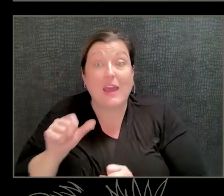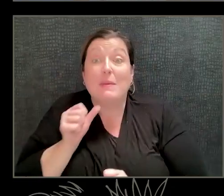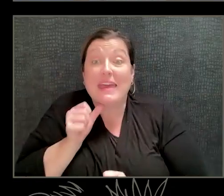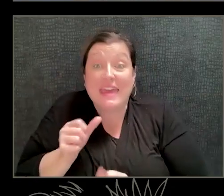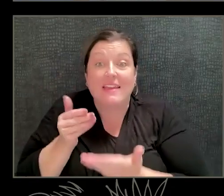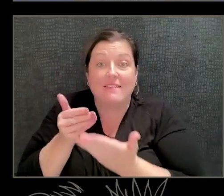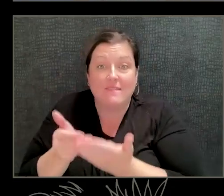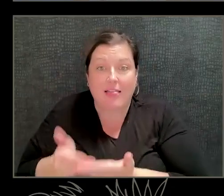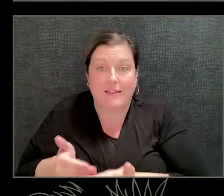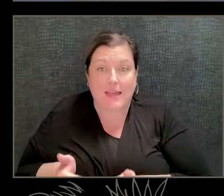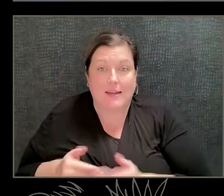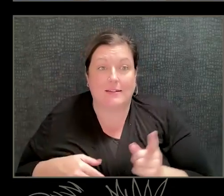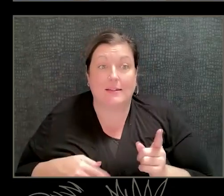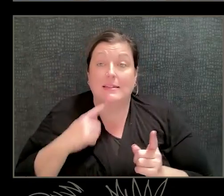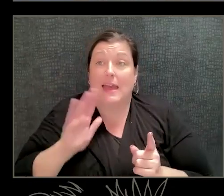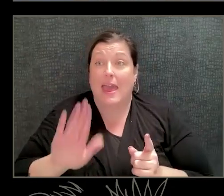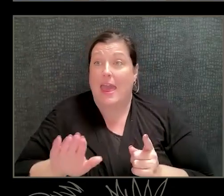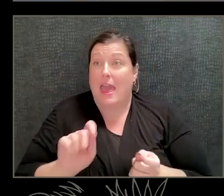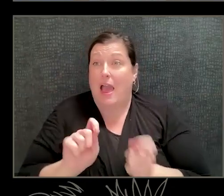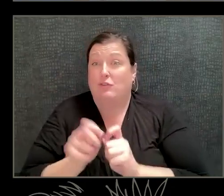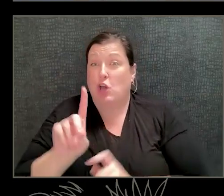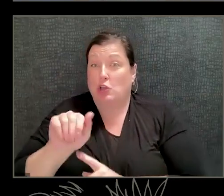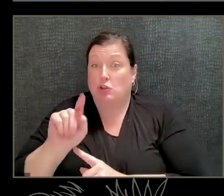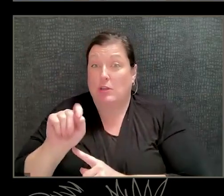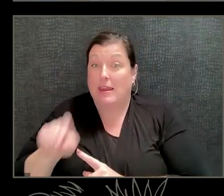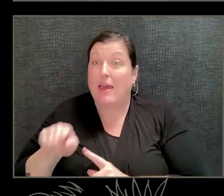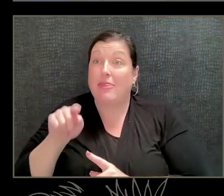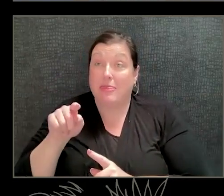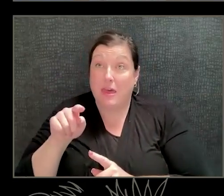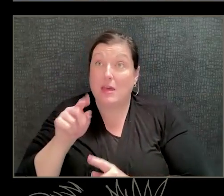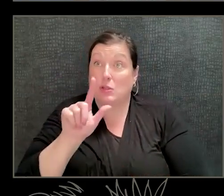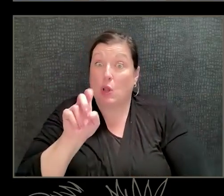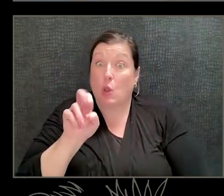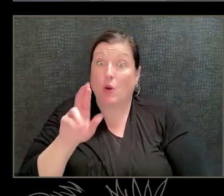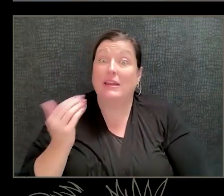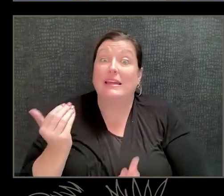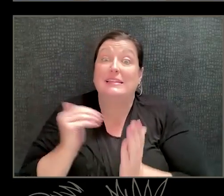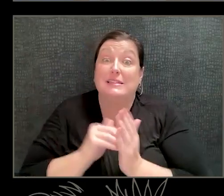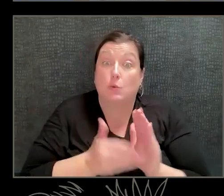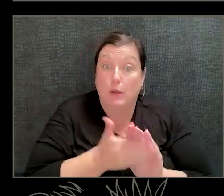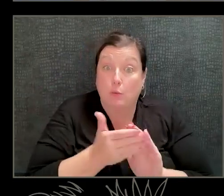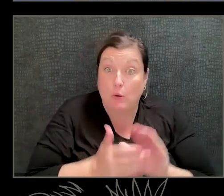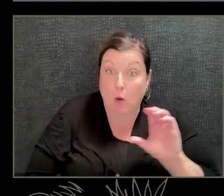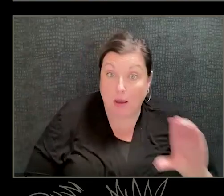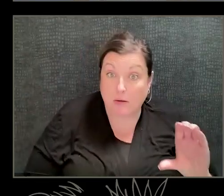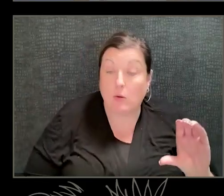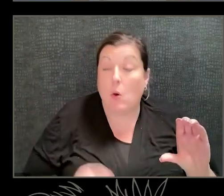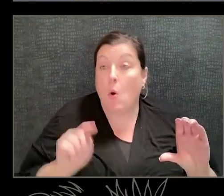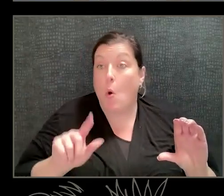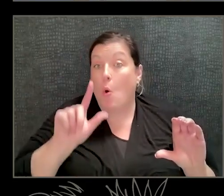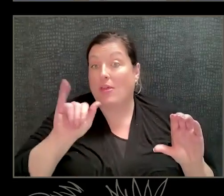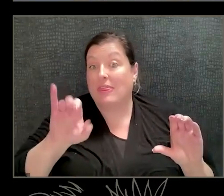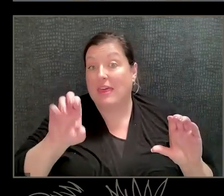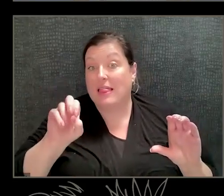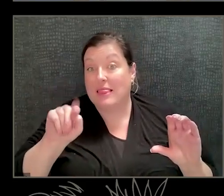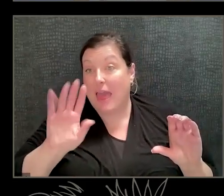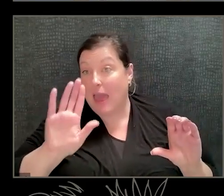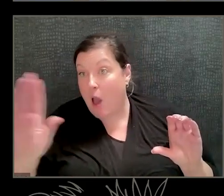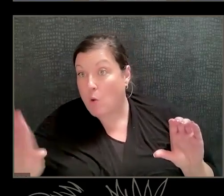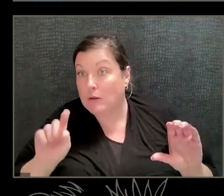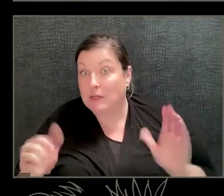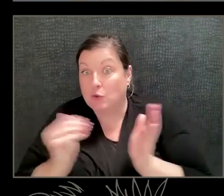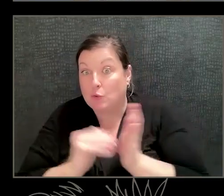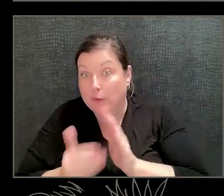can now say, hey, I've changed some data. This loader needs to revalidate and rerun, or these layouts, or loaders.